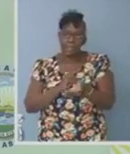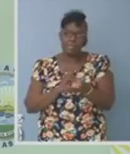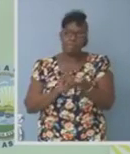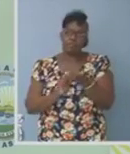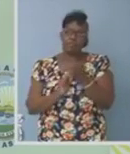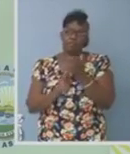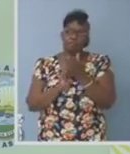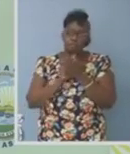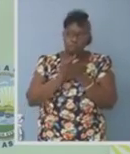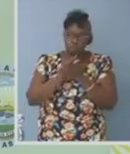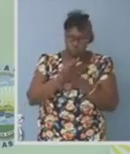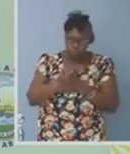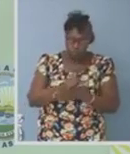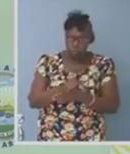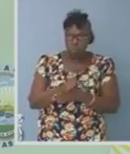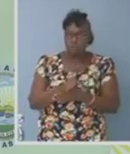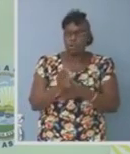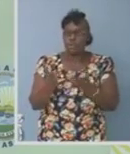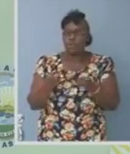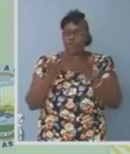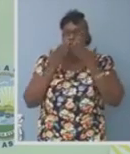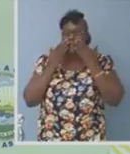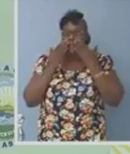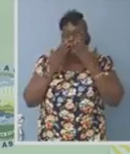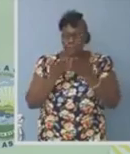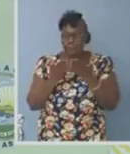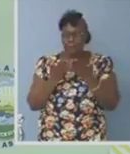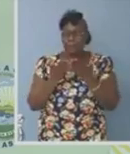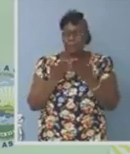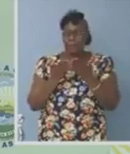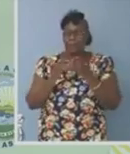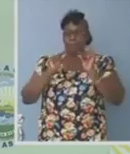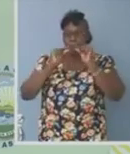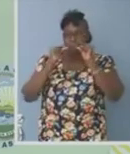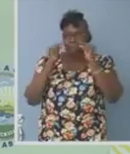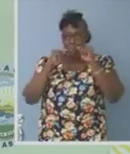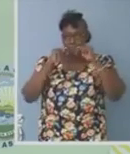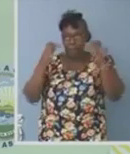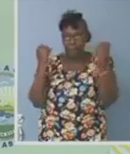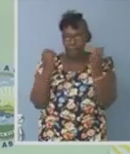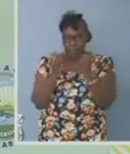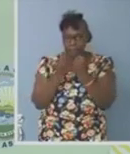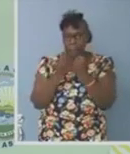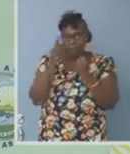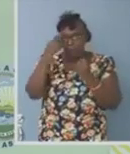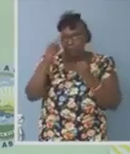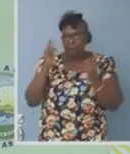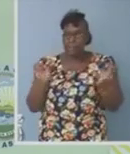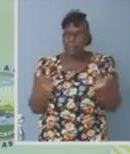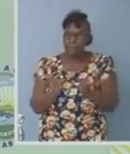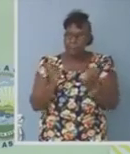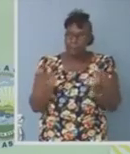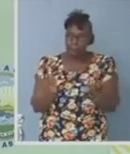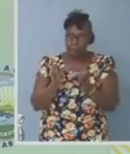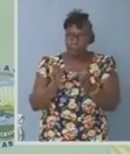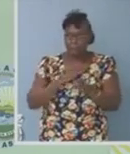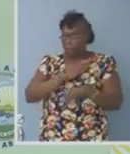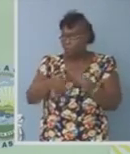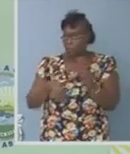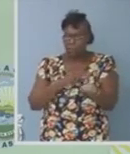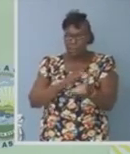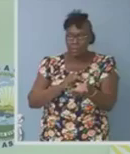this opportunity to thank the team for their relentless efforts so far, and all the nurses and